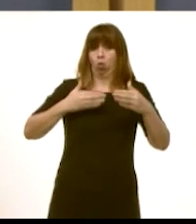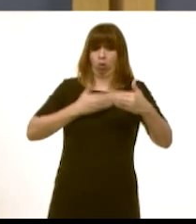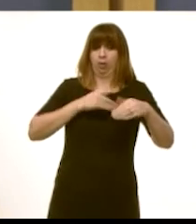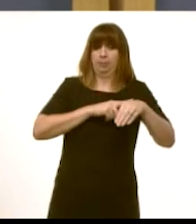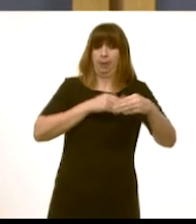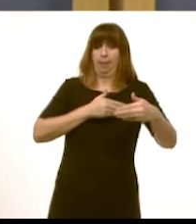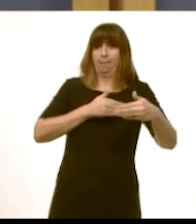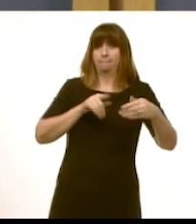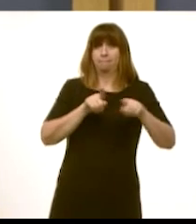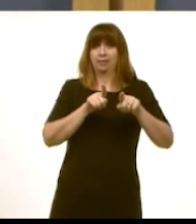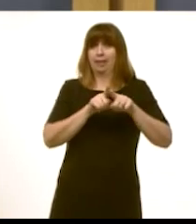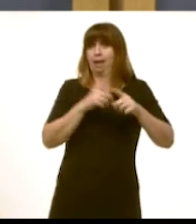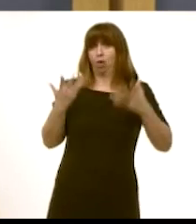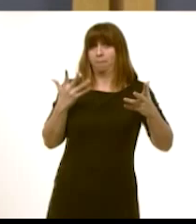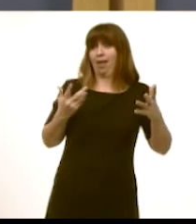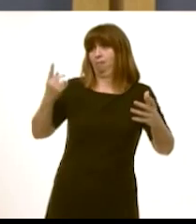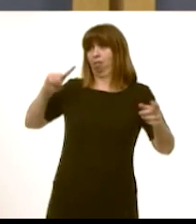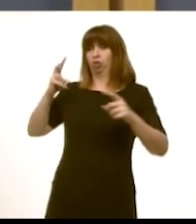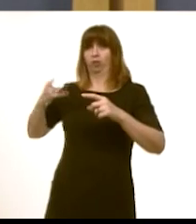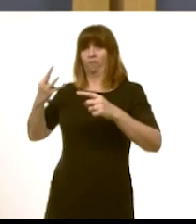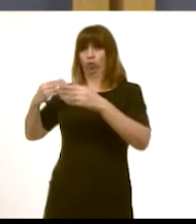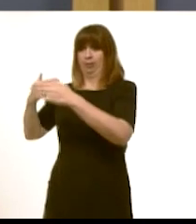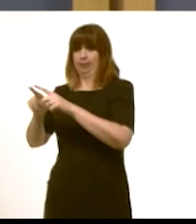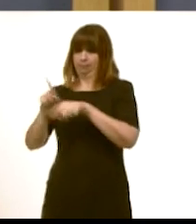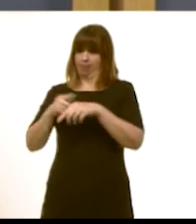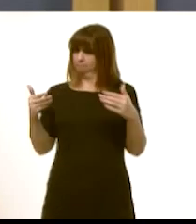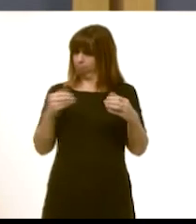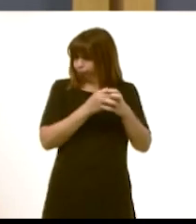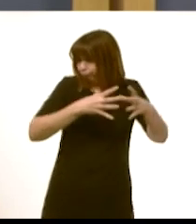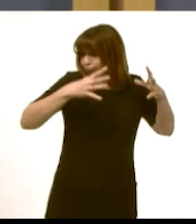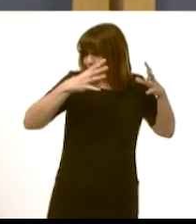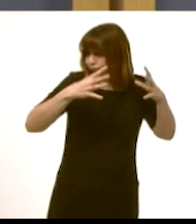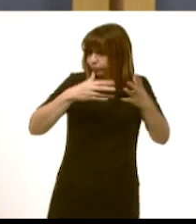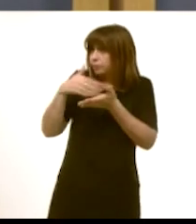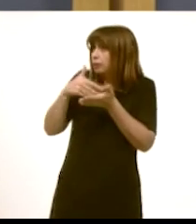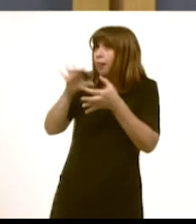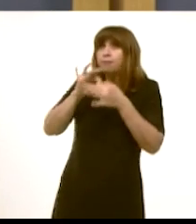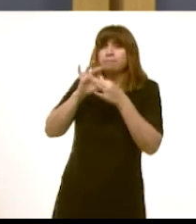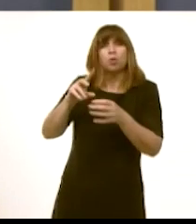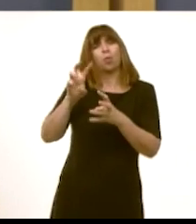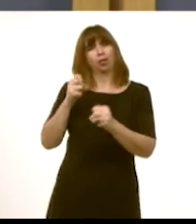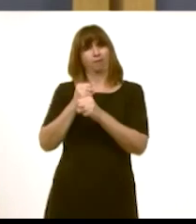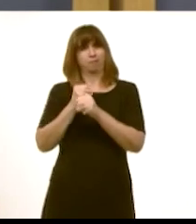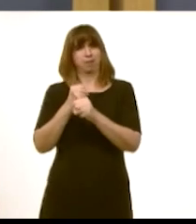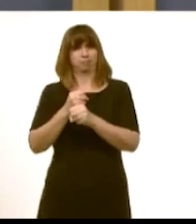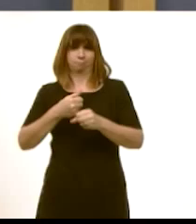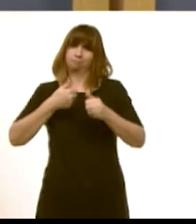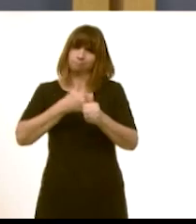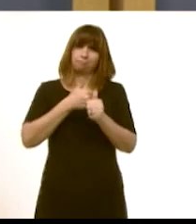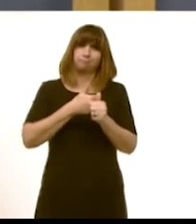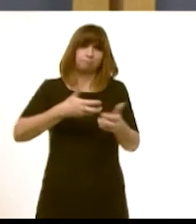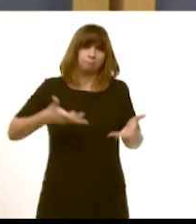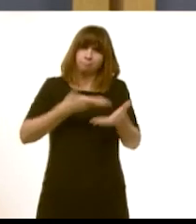of 2014. Clearly, Welsh enterprises, ably supported by the Welsh Government, are getting something very right